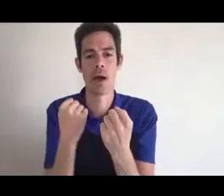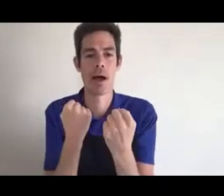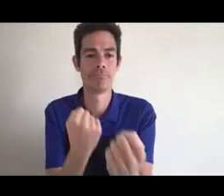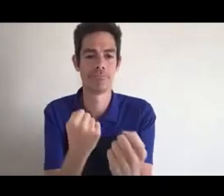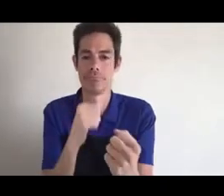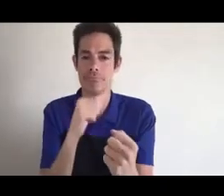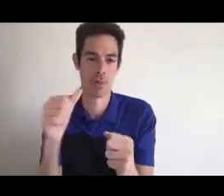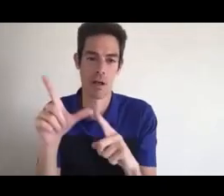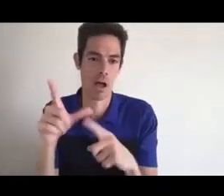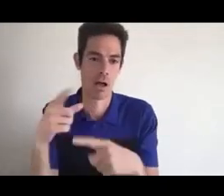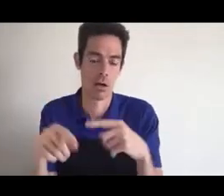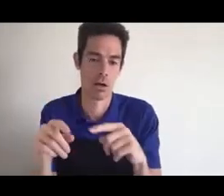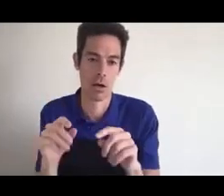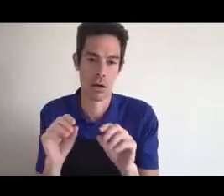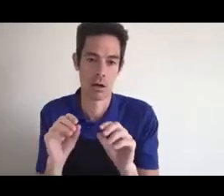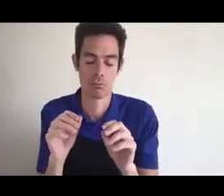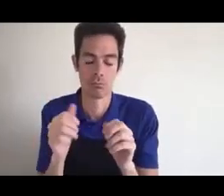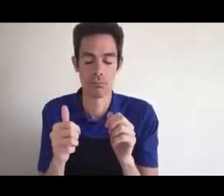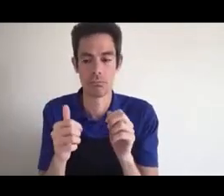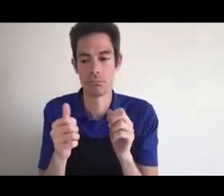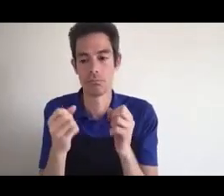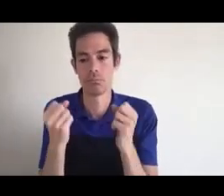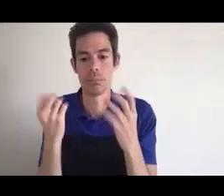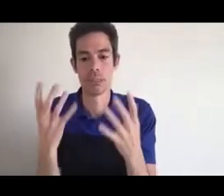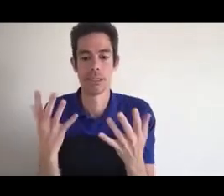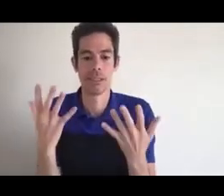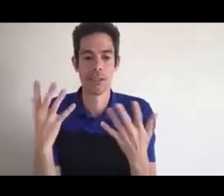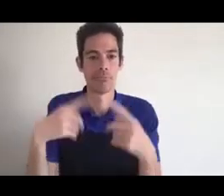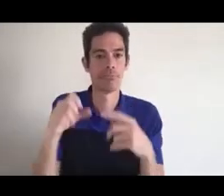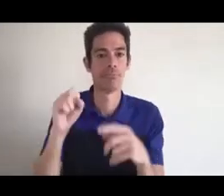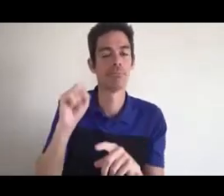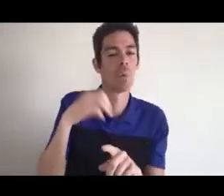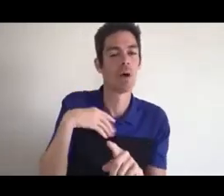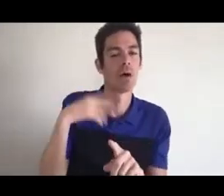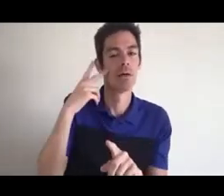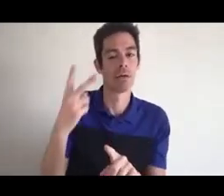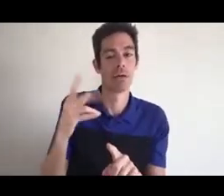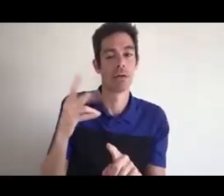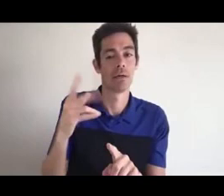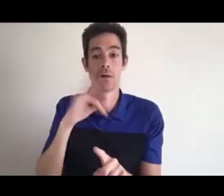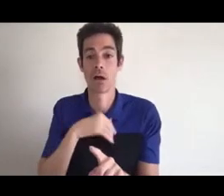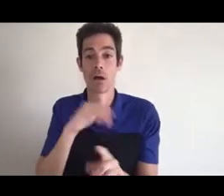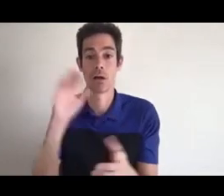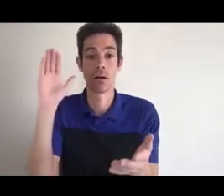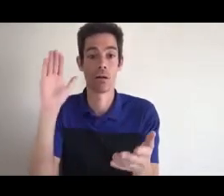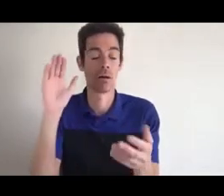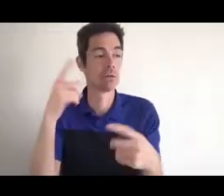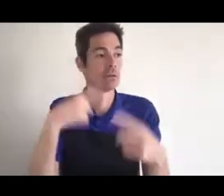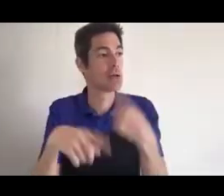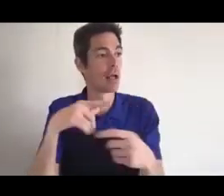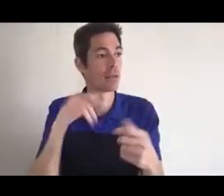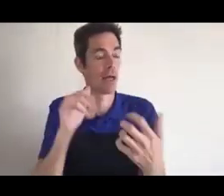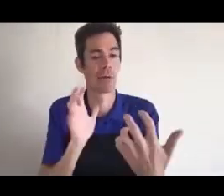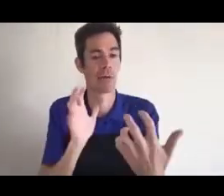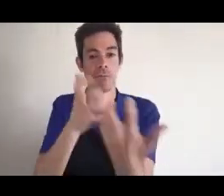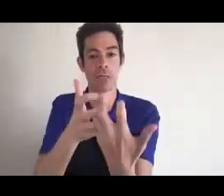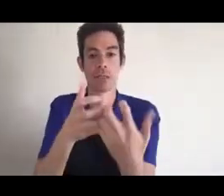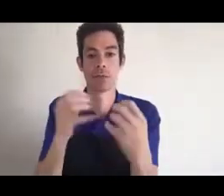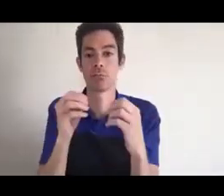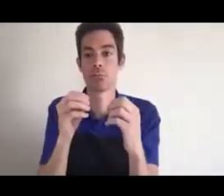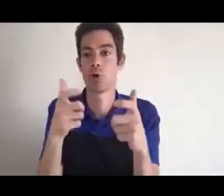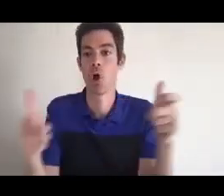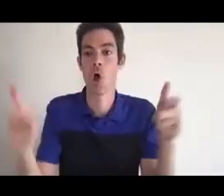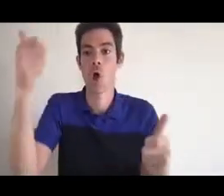and there was a lot of emphasis on not using lettered sign. And so I